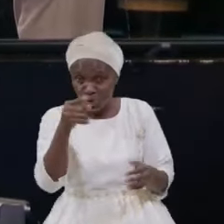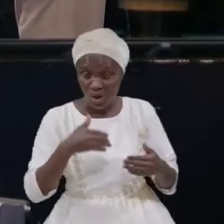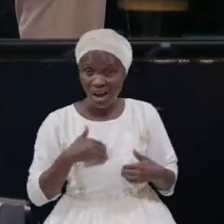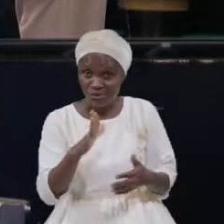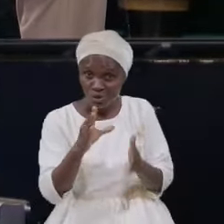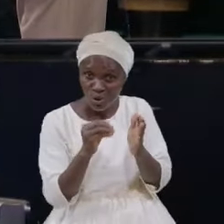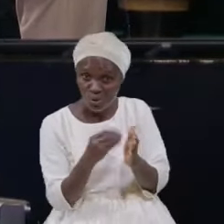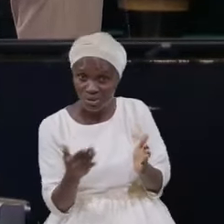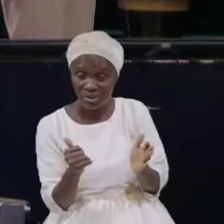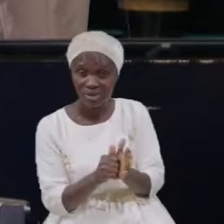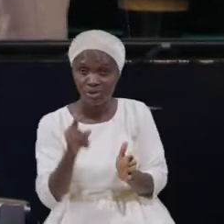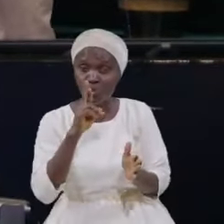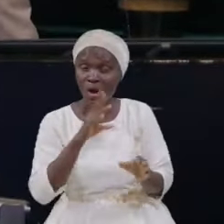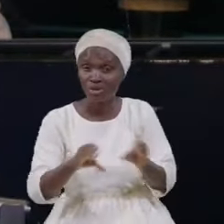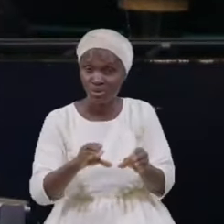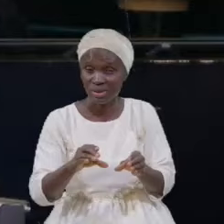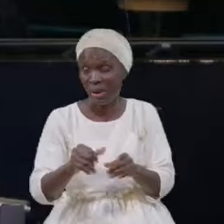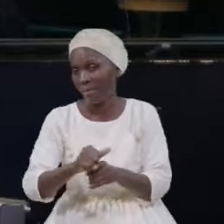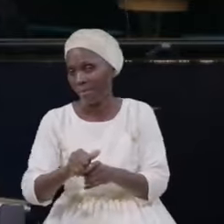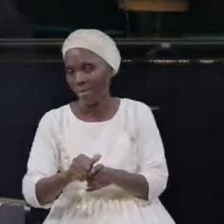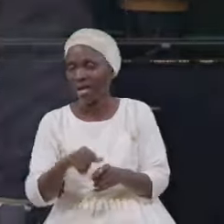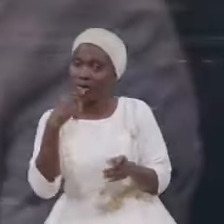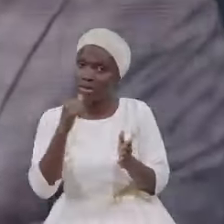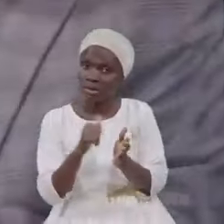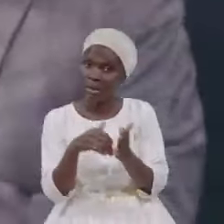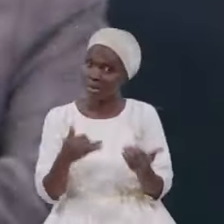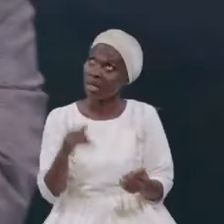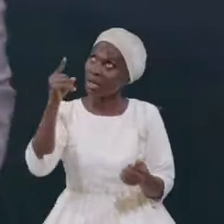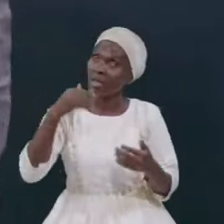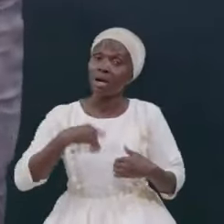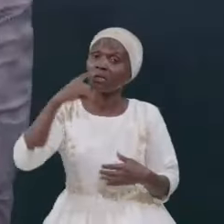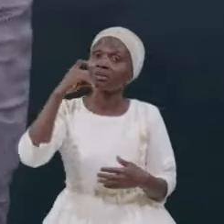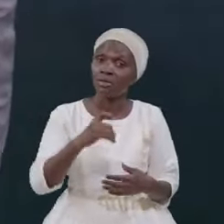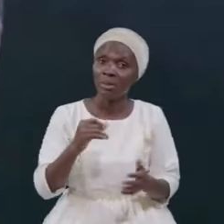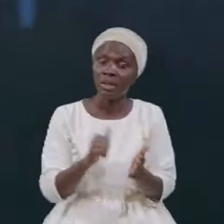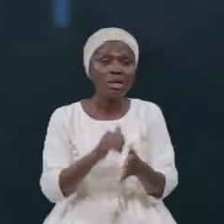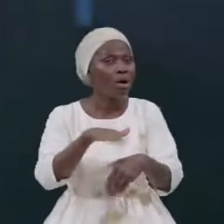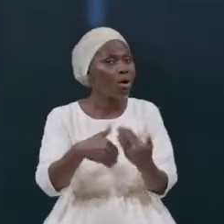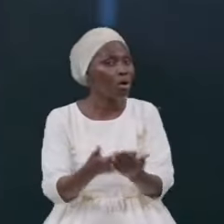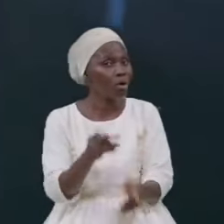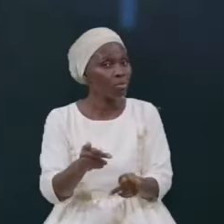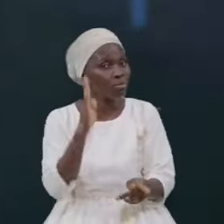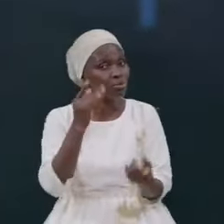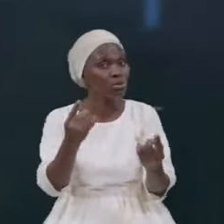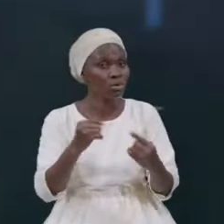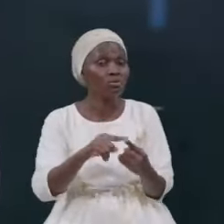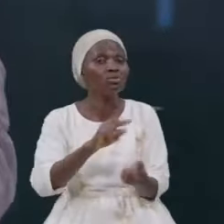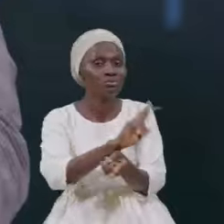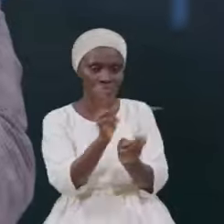that all shall come to repentance, and this will be your day